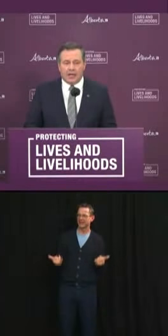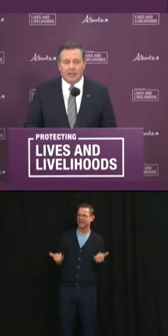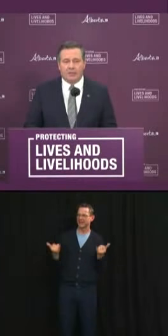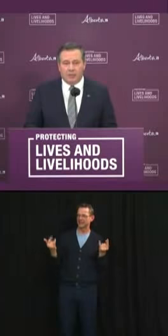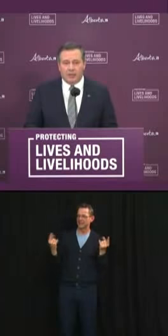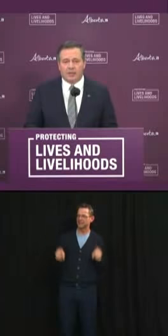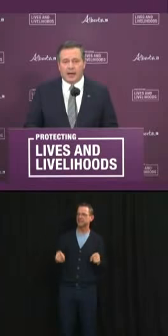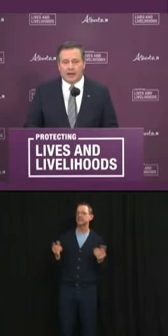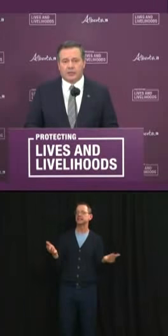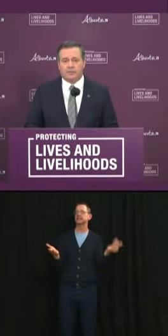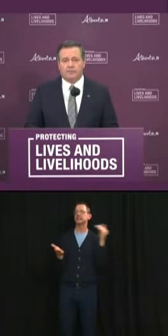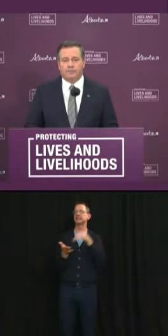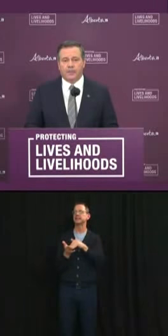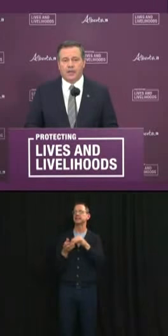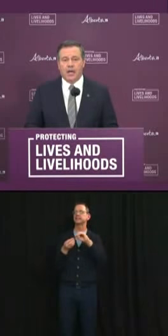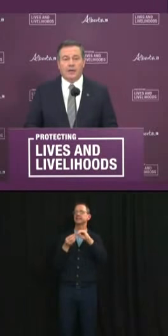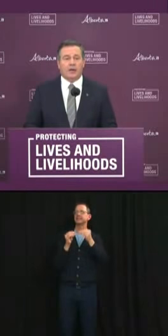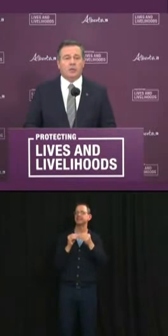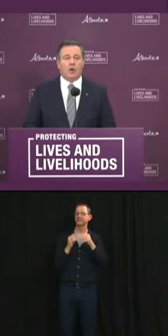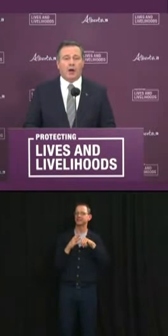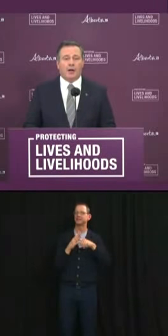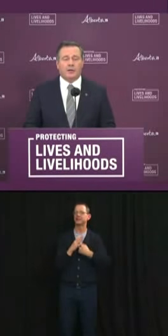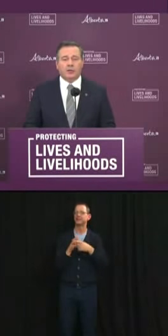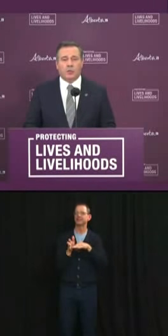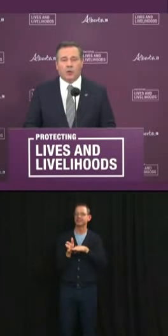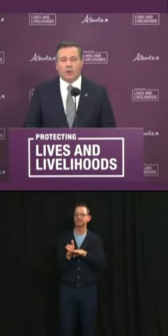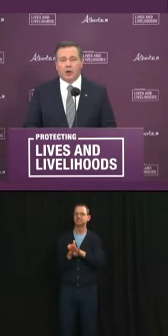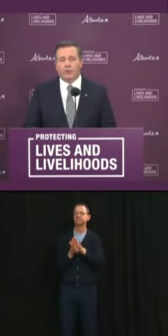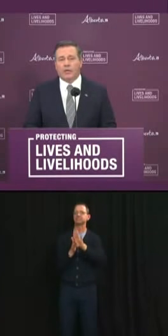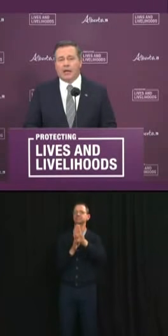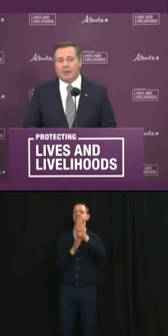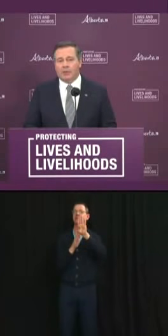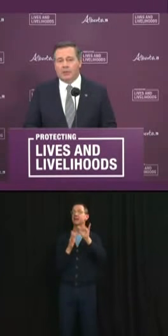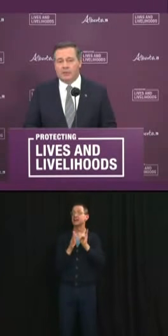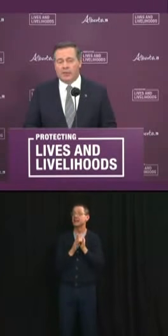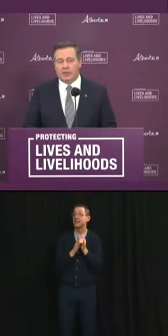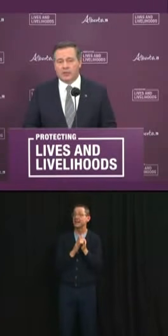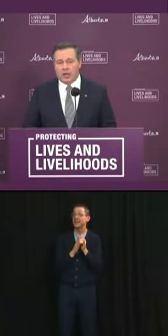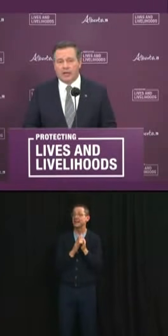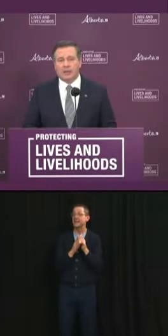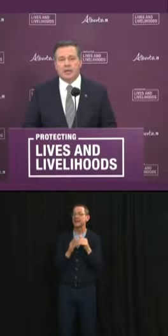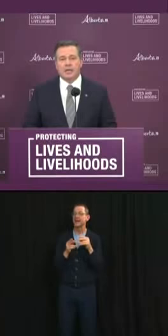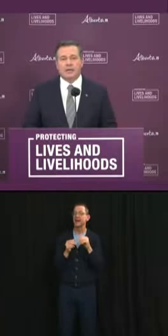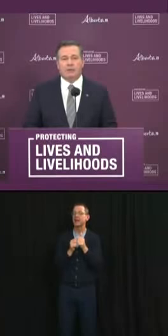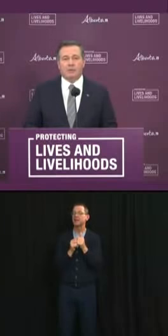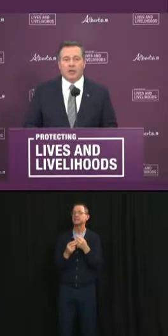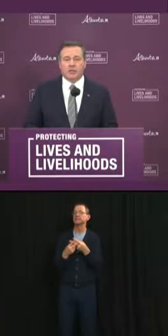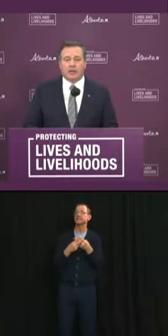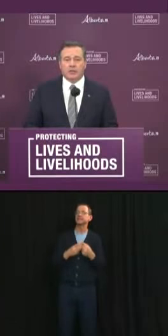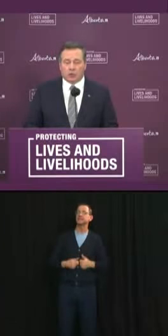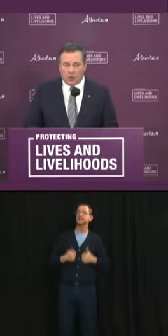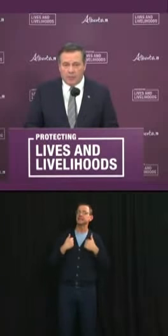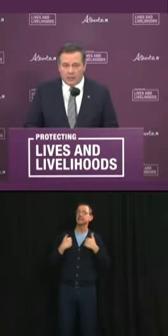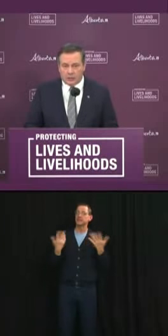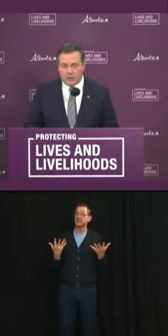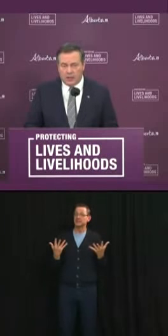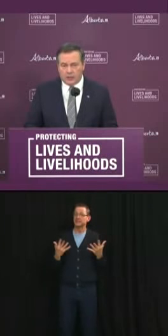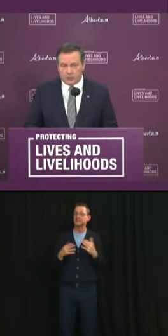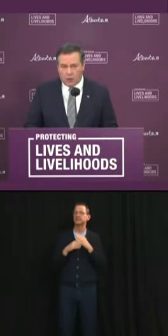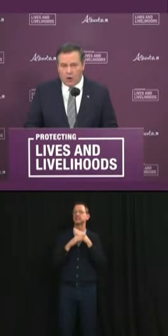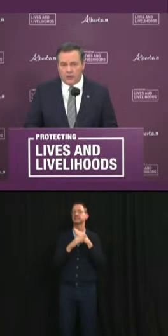to take immediate action. And that is why this morning the COVID Cabinet Committee decided that we must